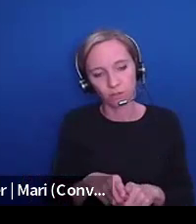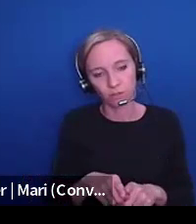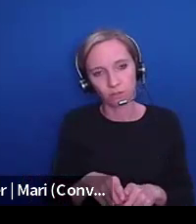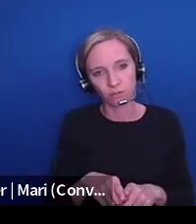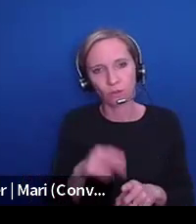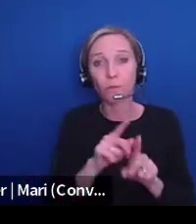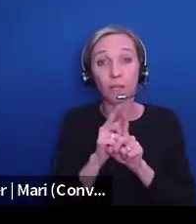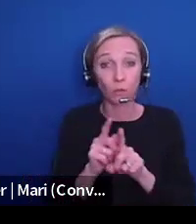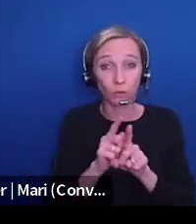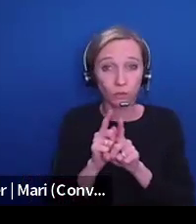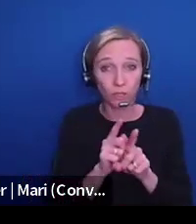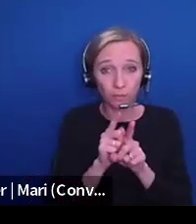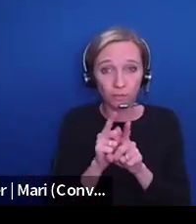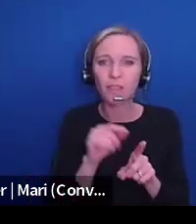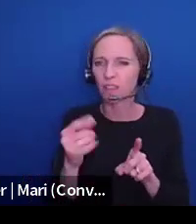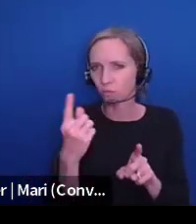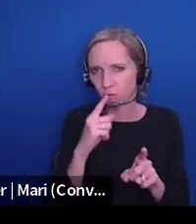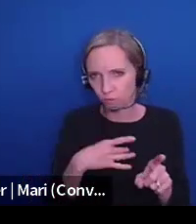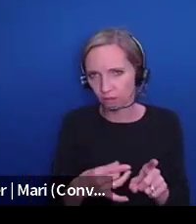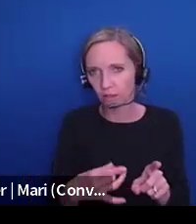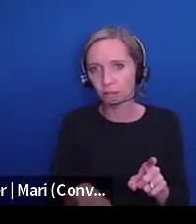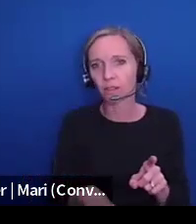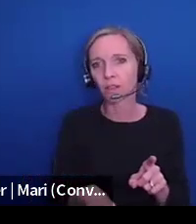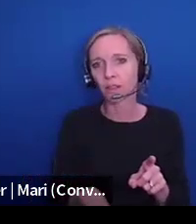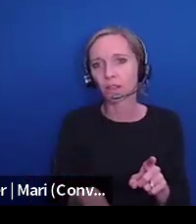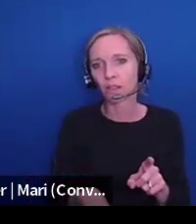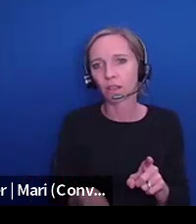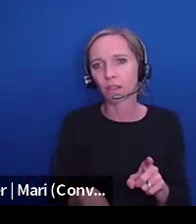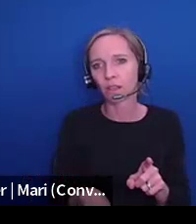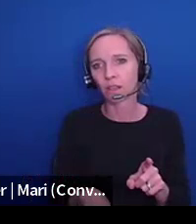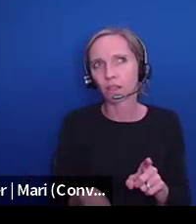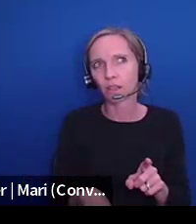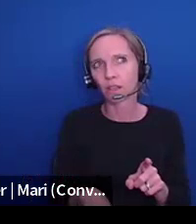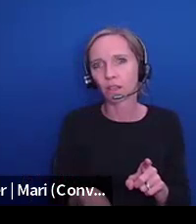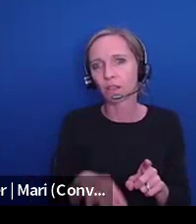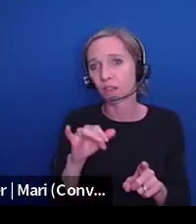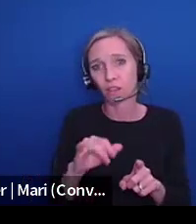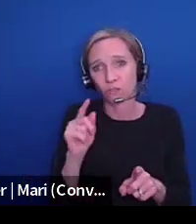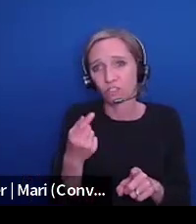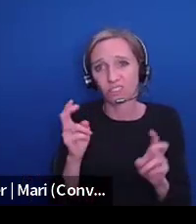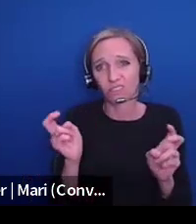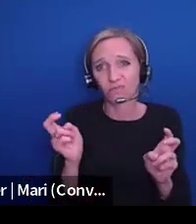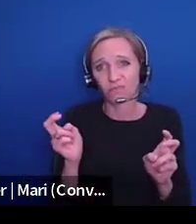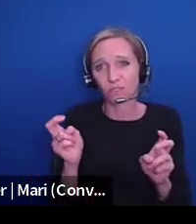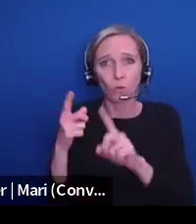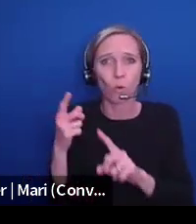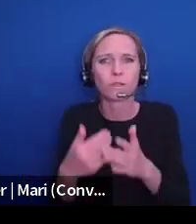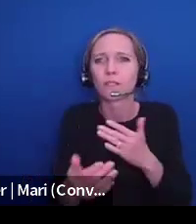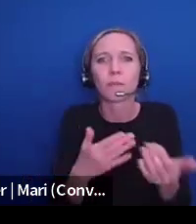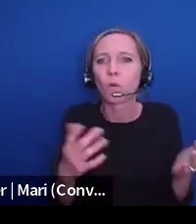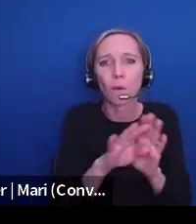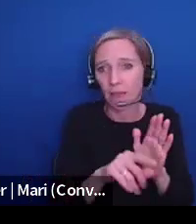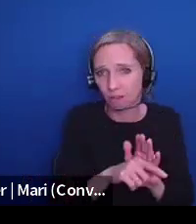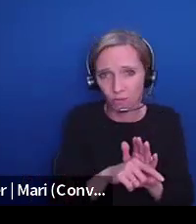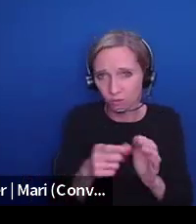the mentorship. That one I really liked. That are just goals for no matter what background you